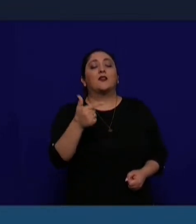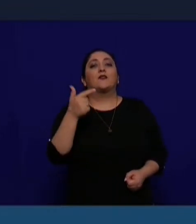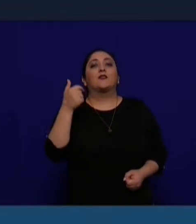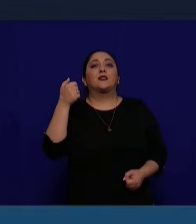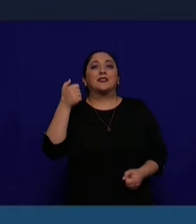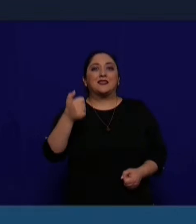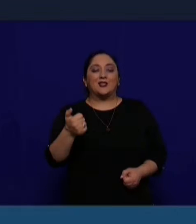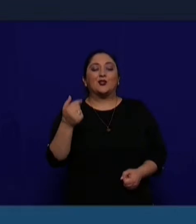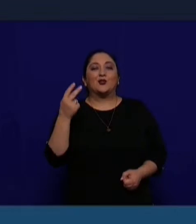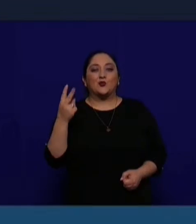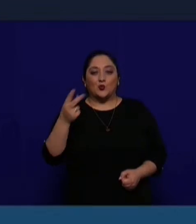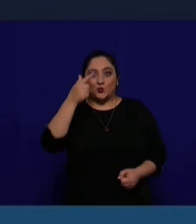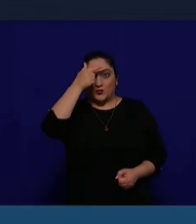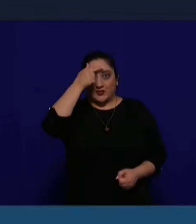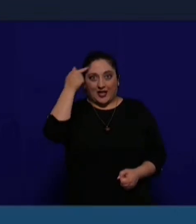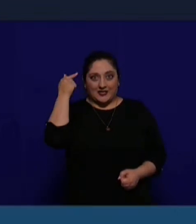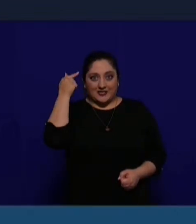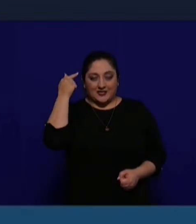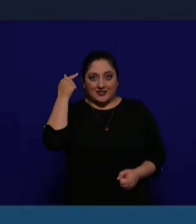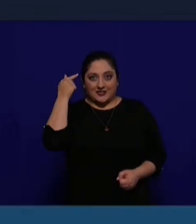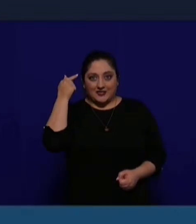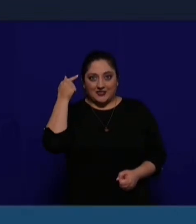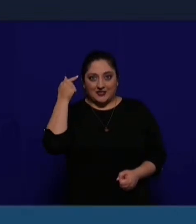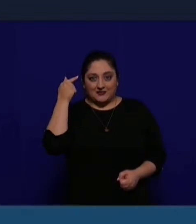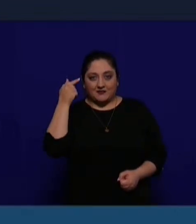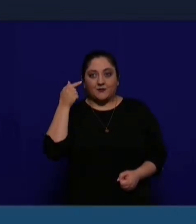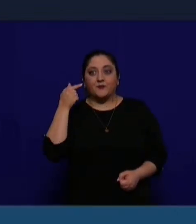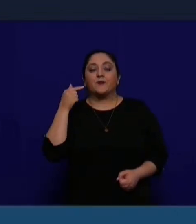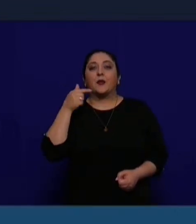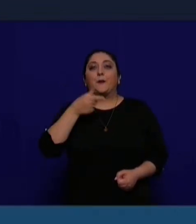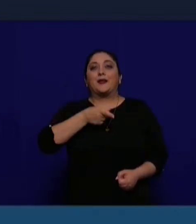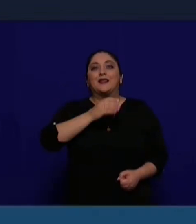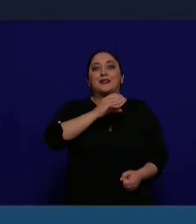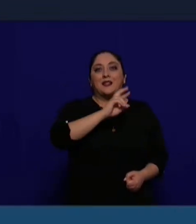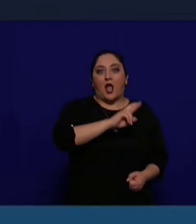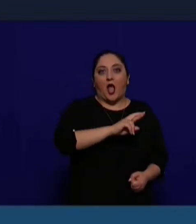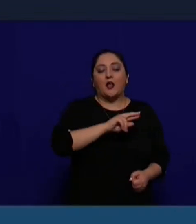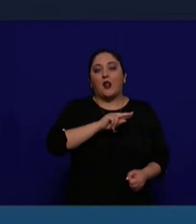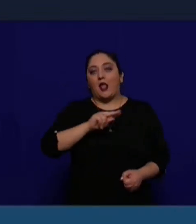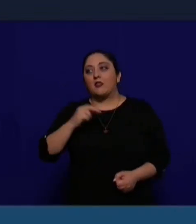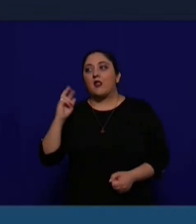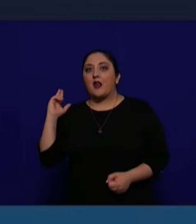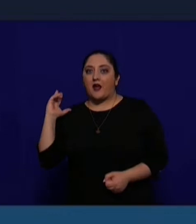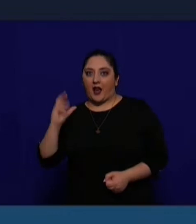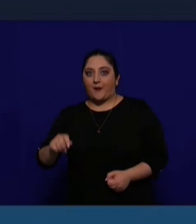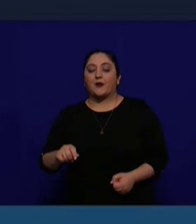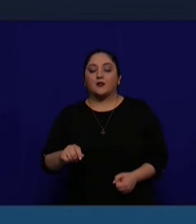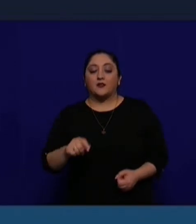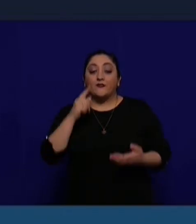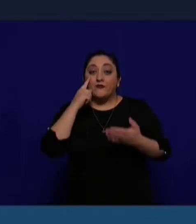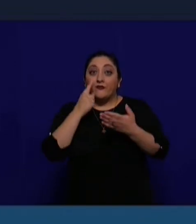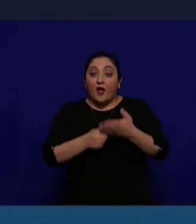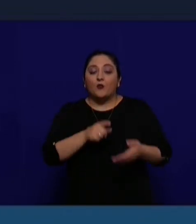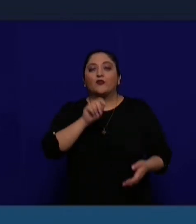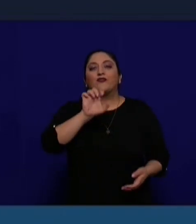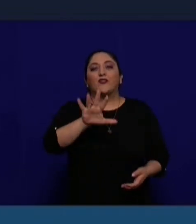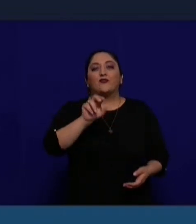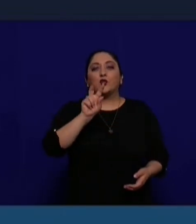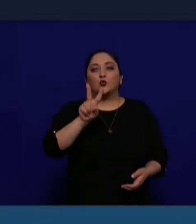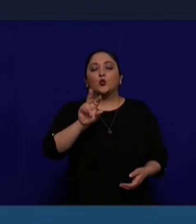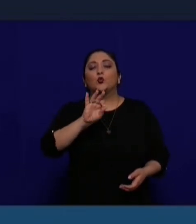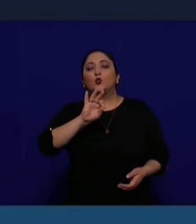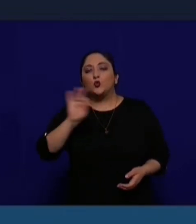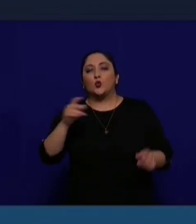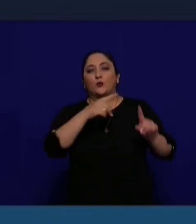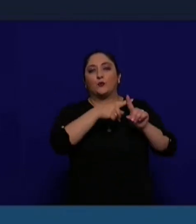1,762 tests, which include both PCR tests and also rapid tests, and from these we had 52 new cases. So the total